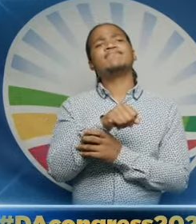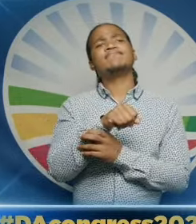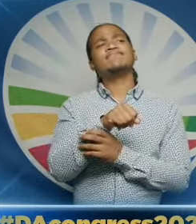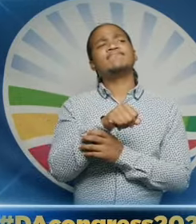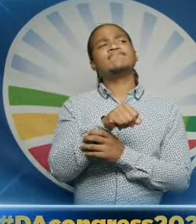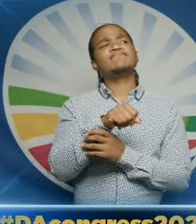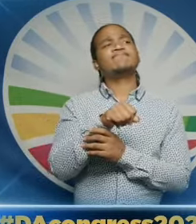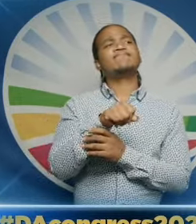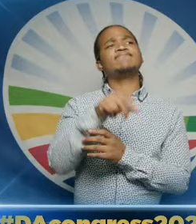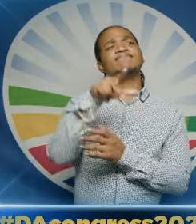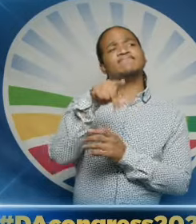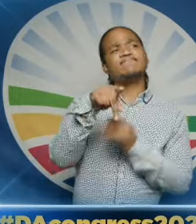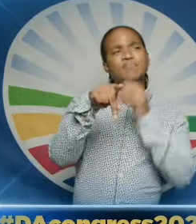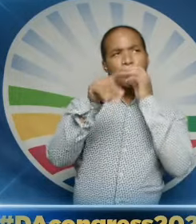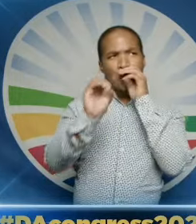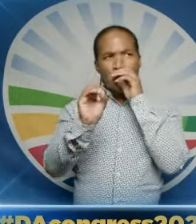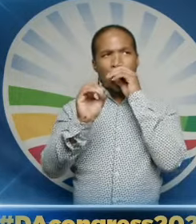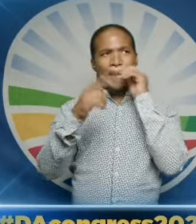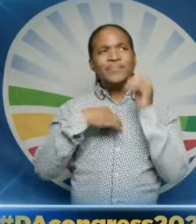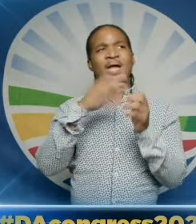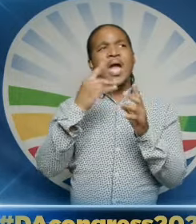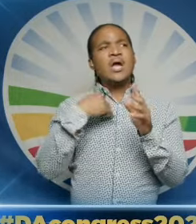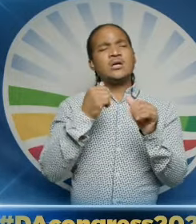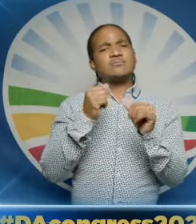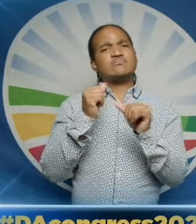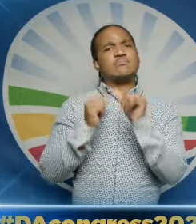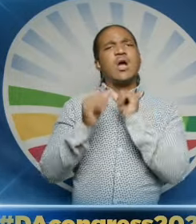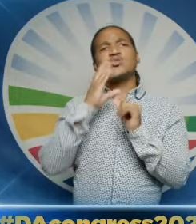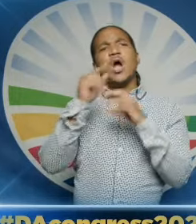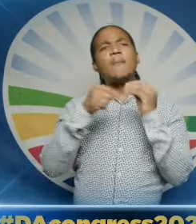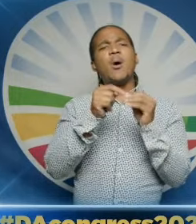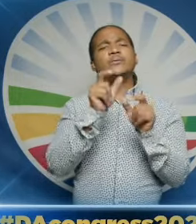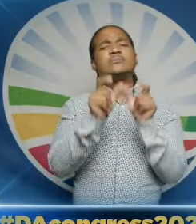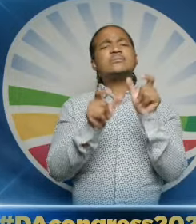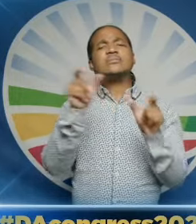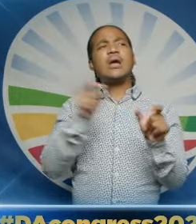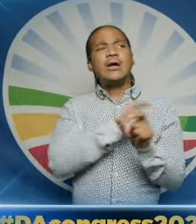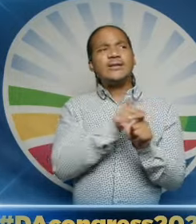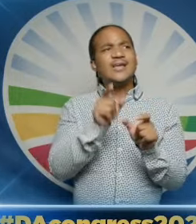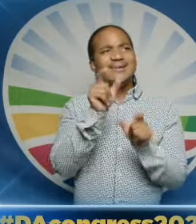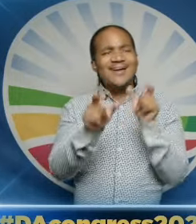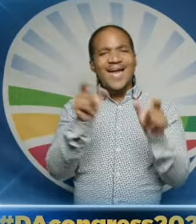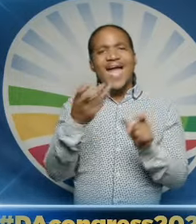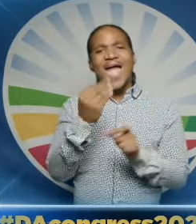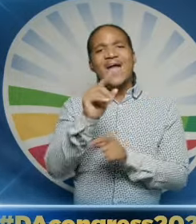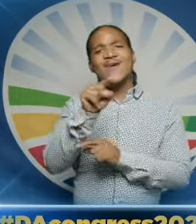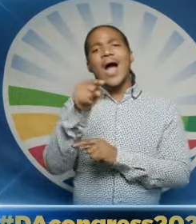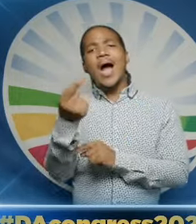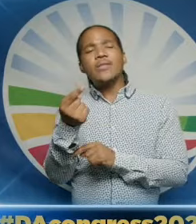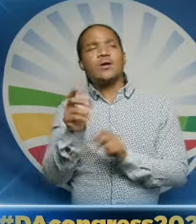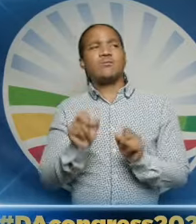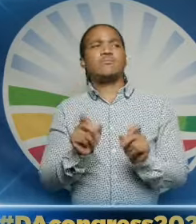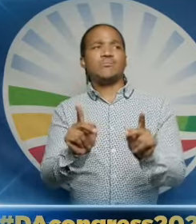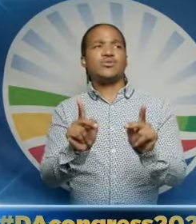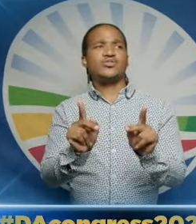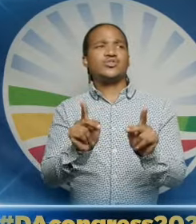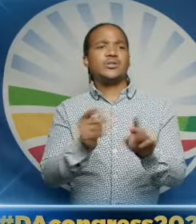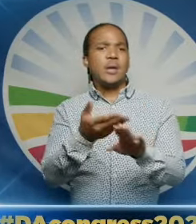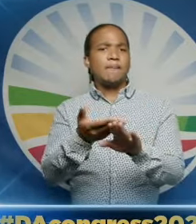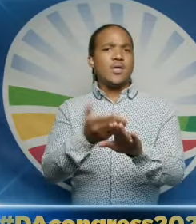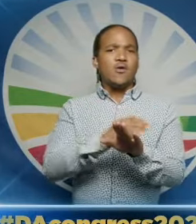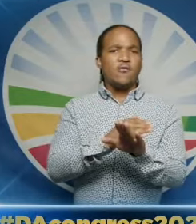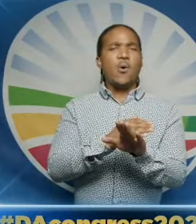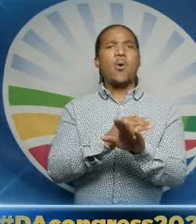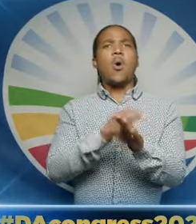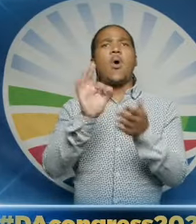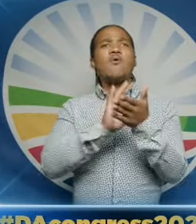not way back, just a little bit back, to talk about the candidates again. Yes. Do they have any other opportunities before voting is